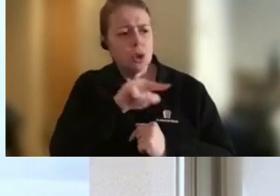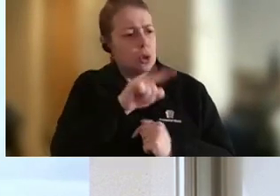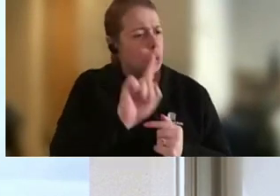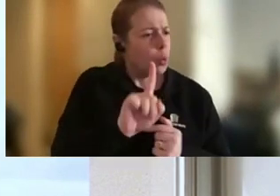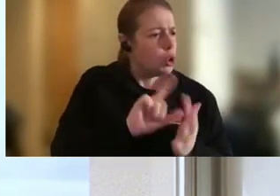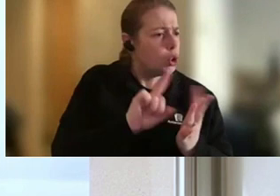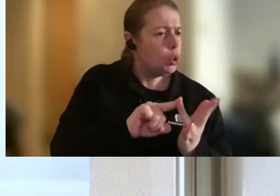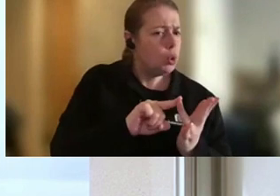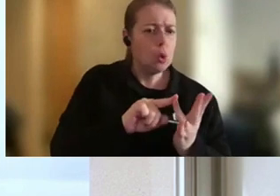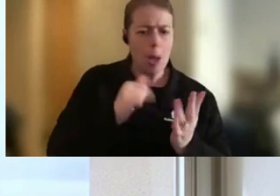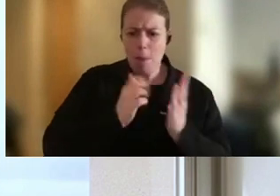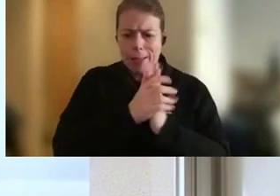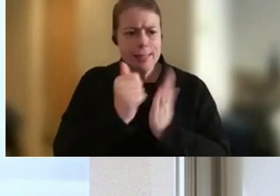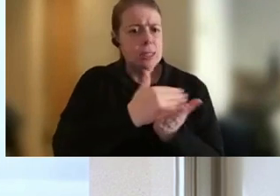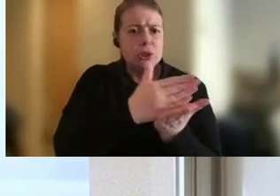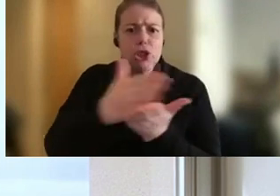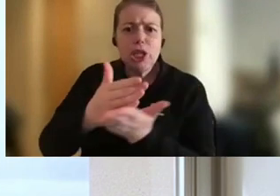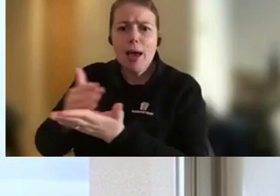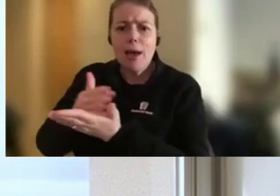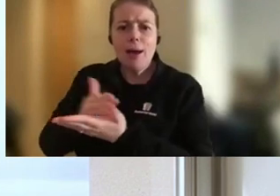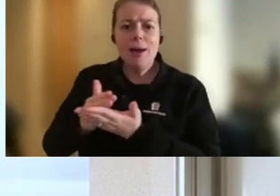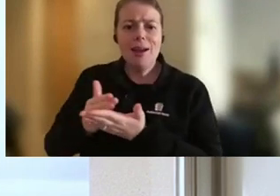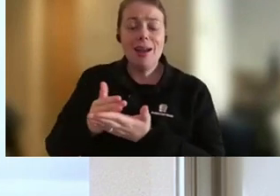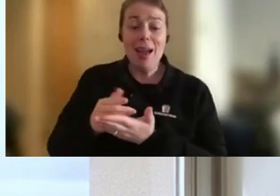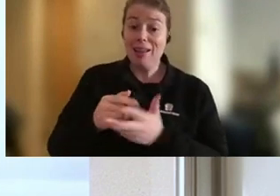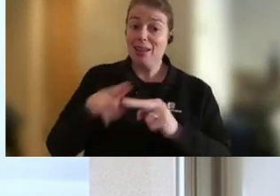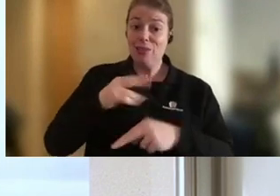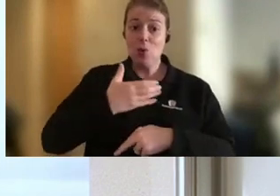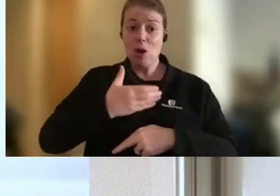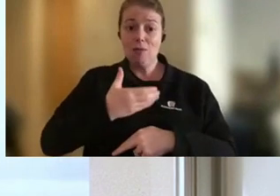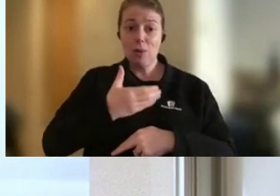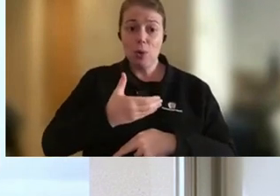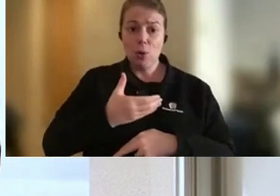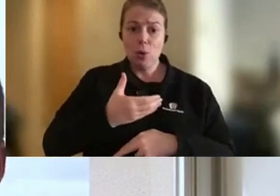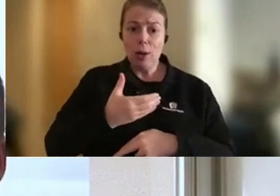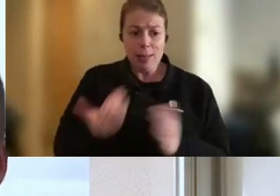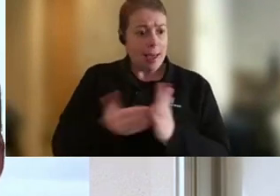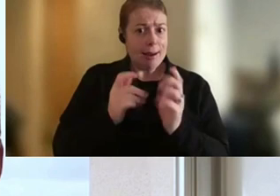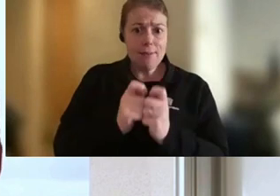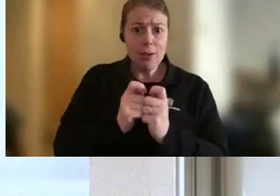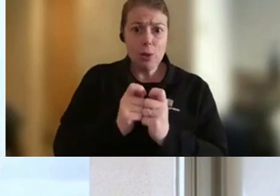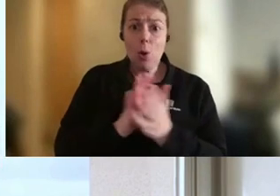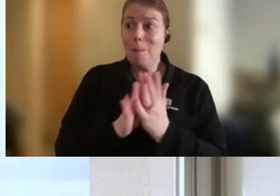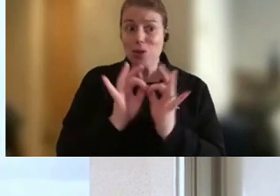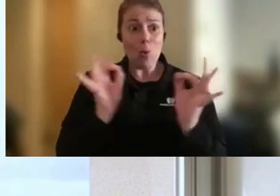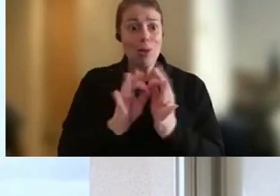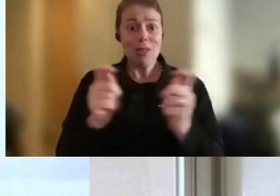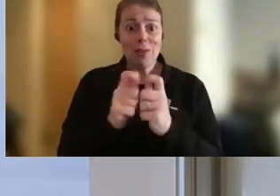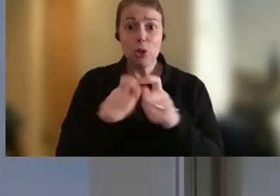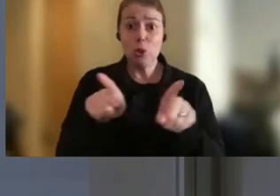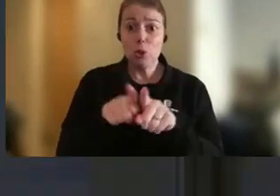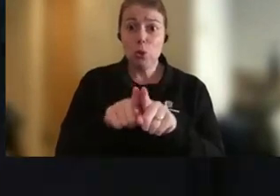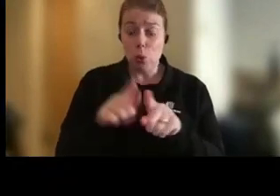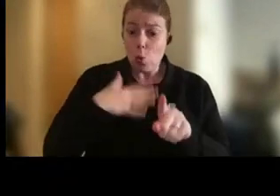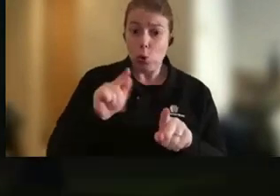same time, if you're comfortable in the organisation, you are, you're adding value there. There is value for the organisation in you staying for all the period of time